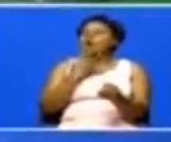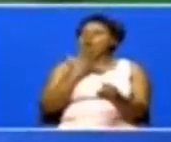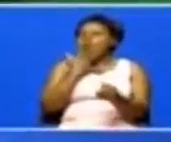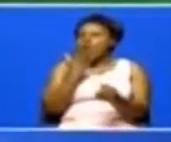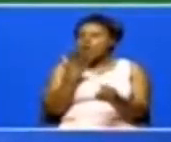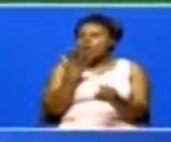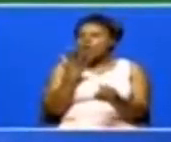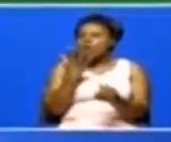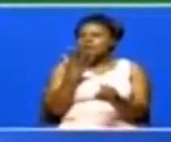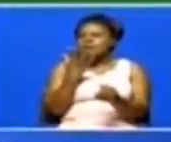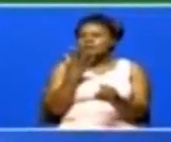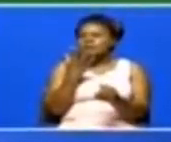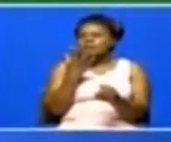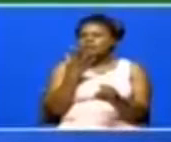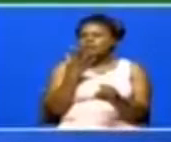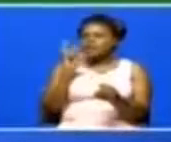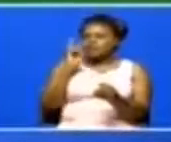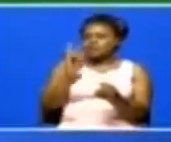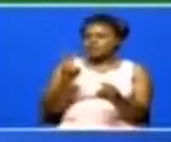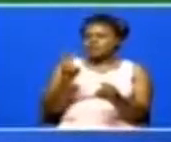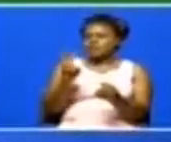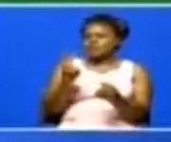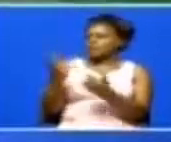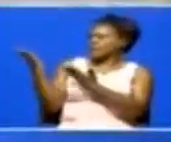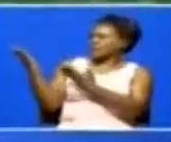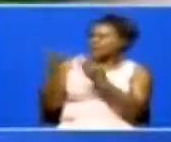accelerate the process, you'll see, just lift it up,